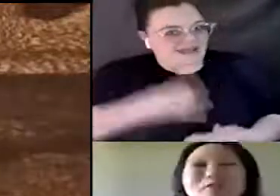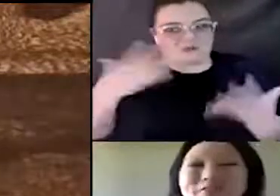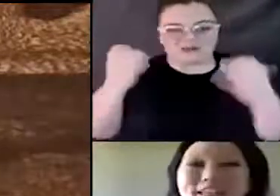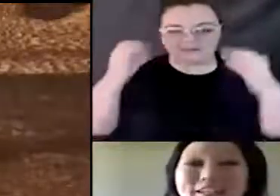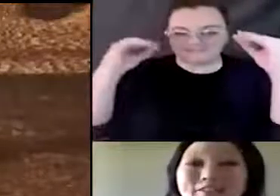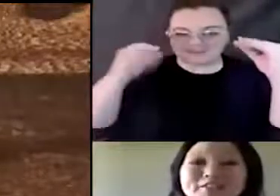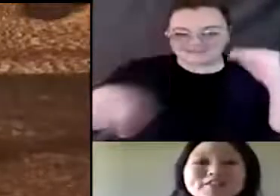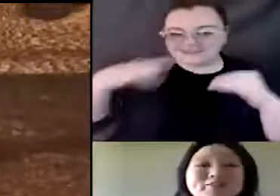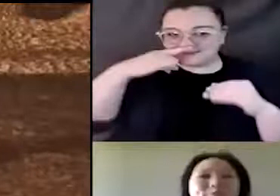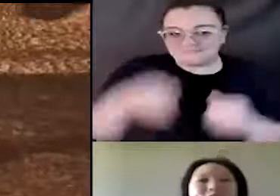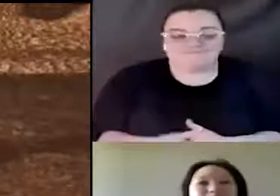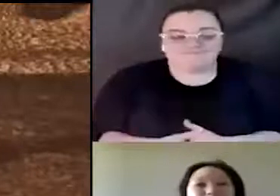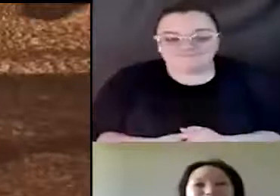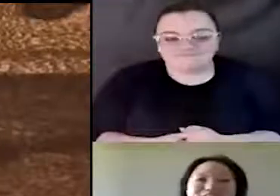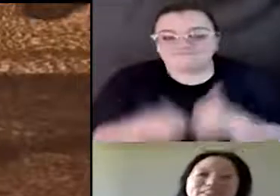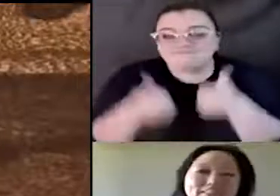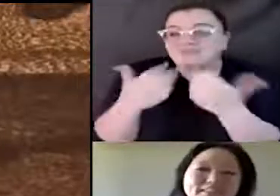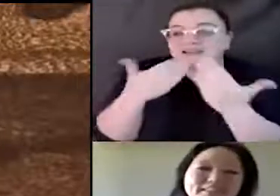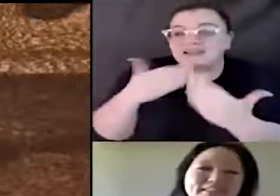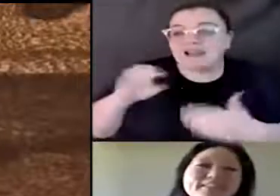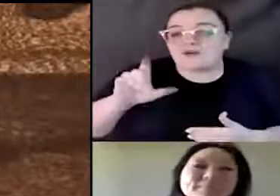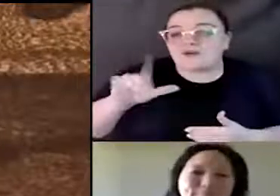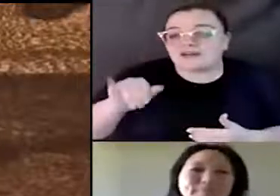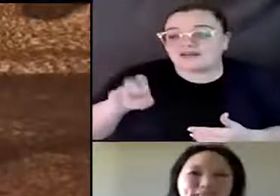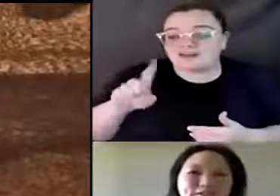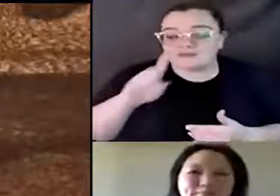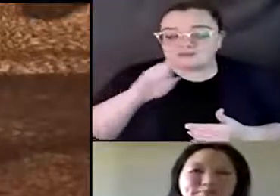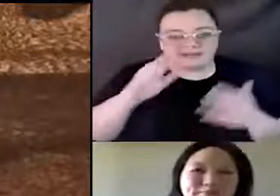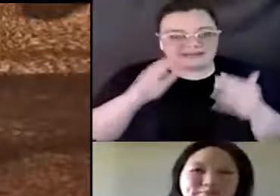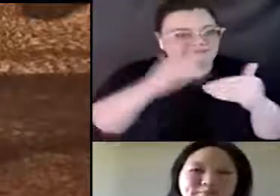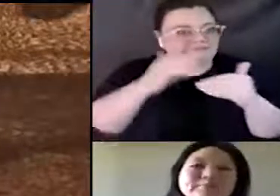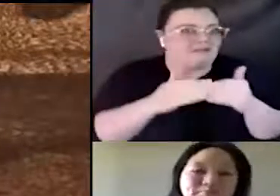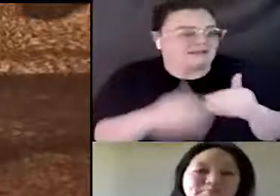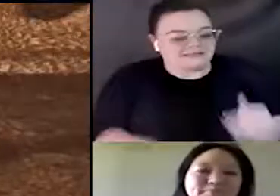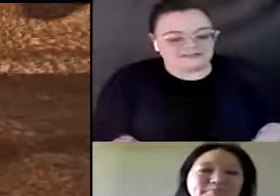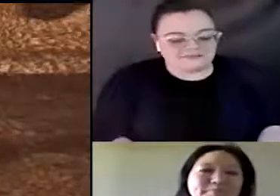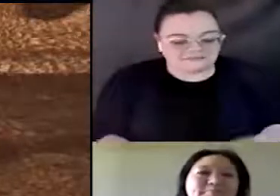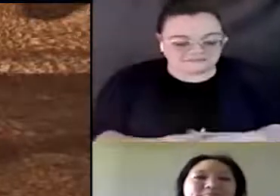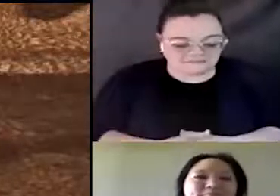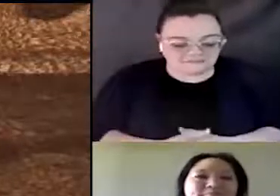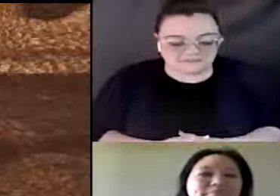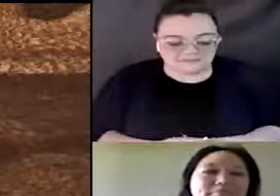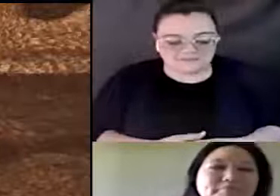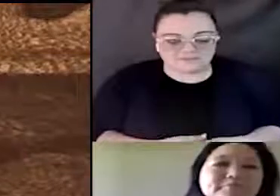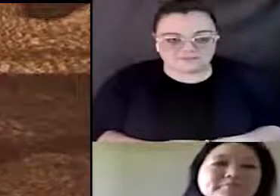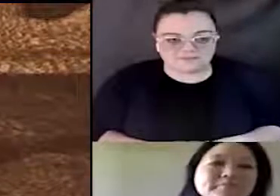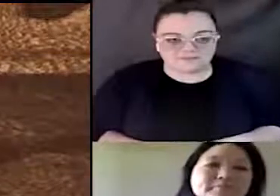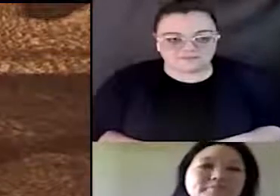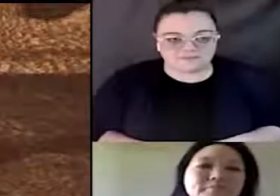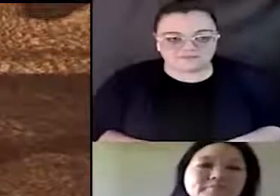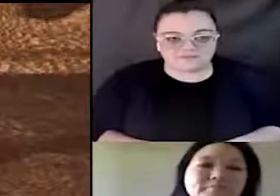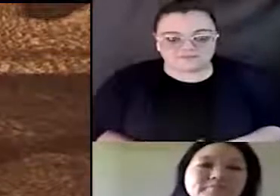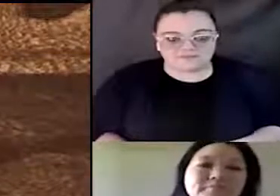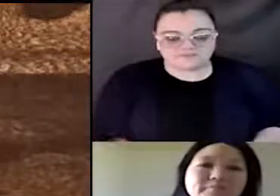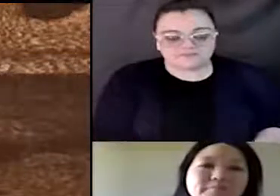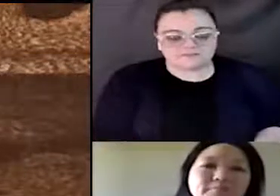Thank you very much. Thank you so much, Elaine. Great job. We're going to keep moving quickly through each of our recipients. So